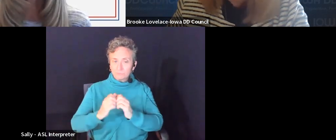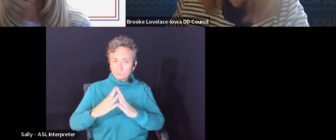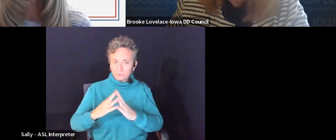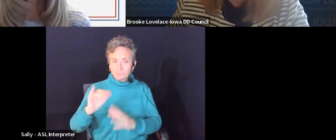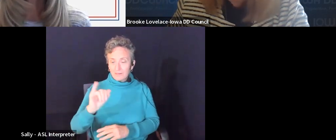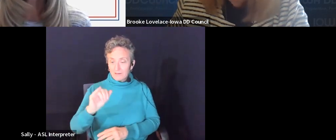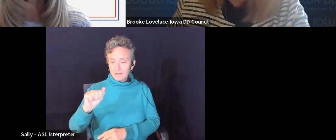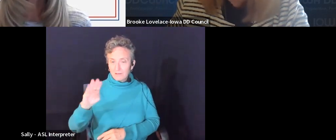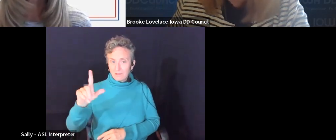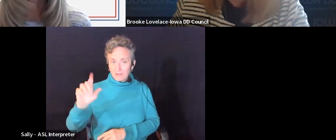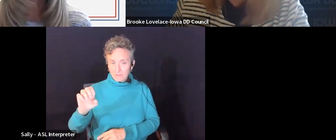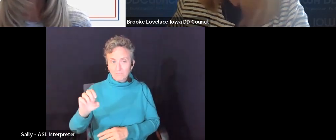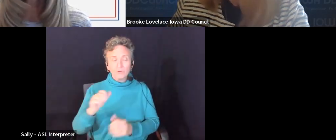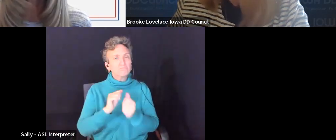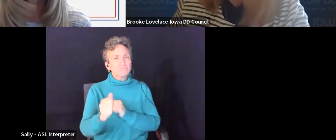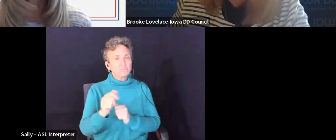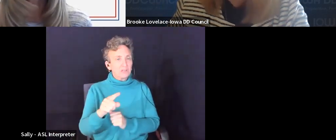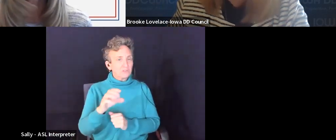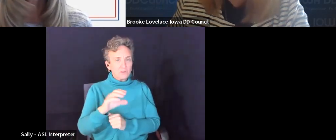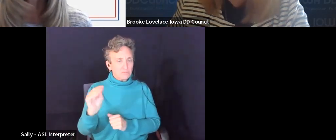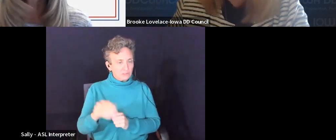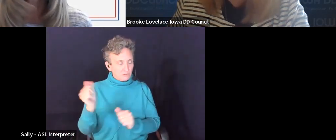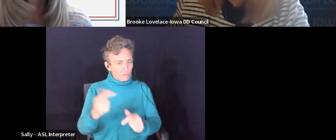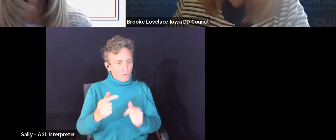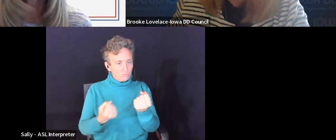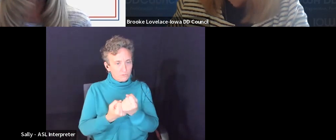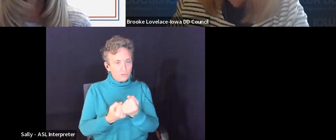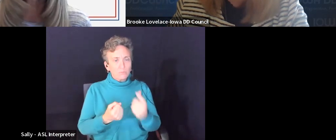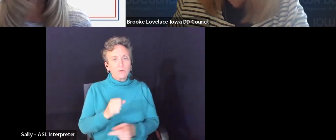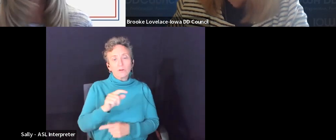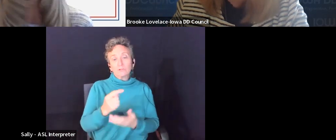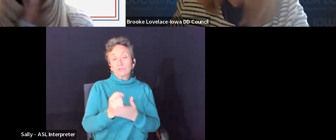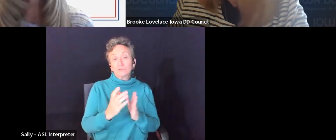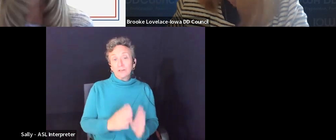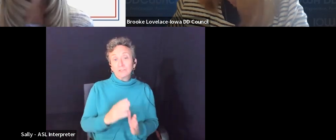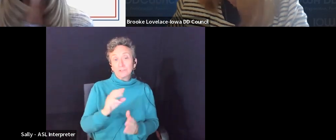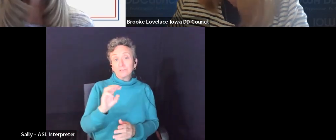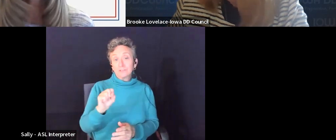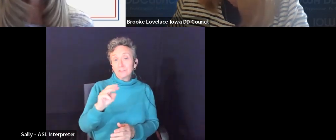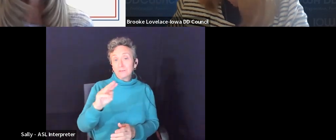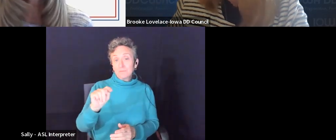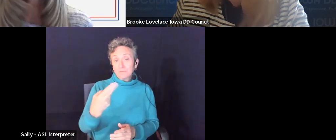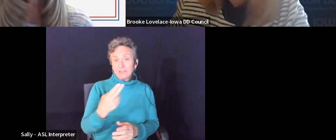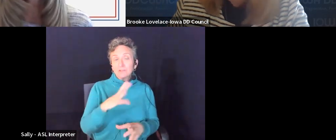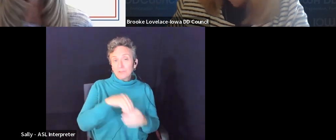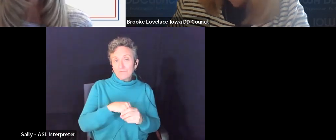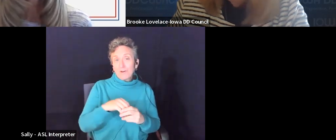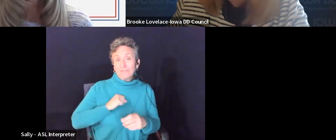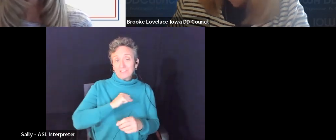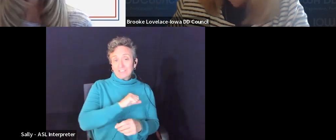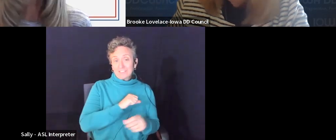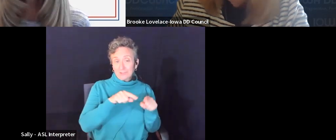was passed unanimously. Treasurer Smith was actually in the Senate at the time and voted for it. It passed unanimously and was